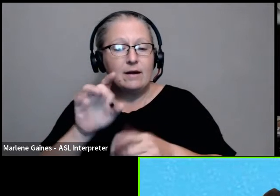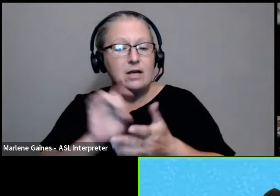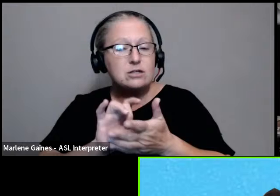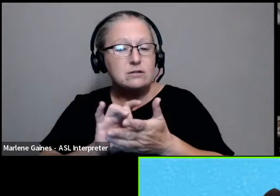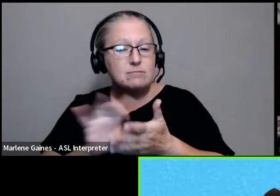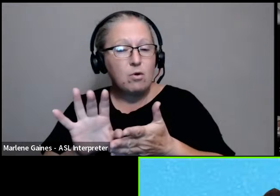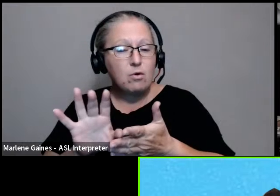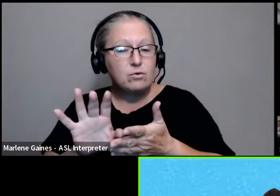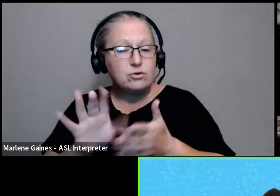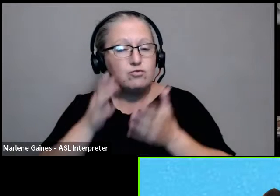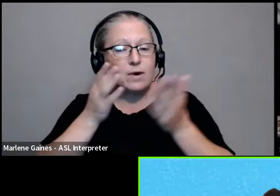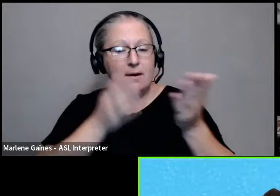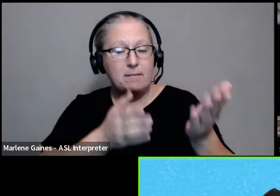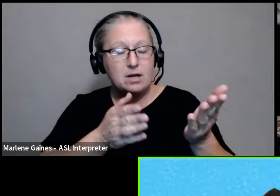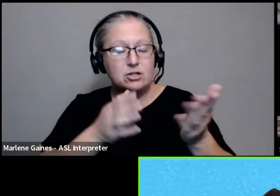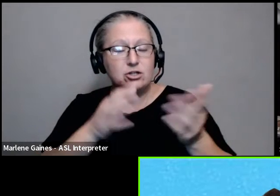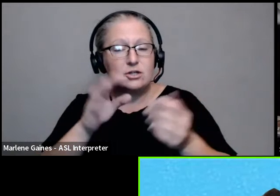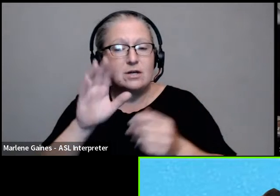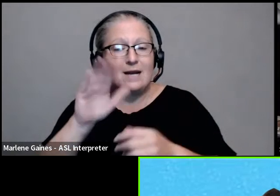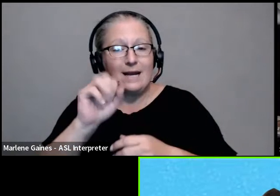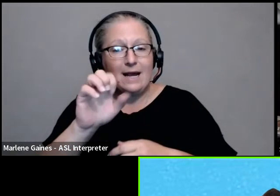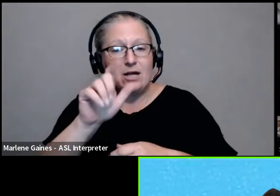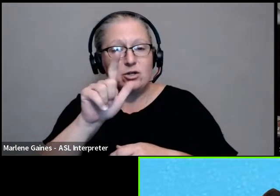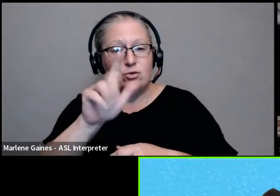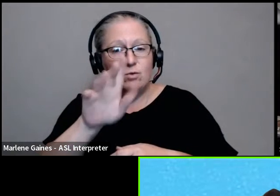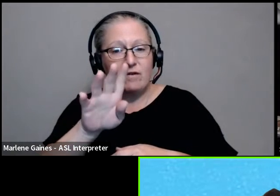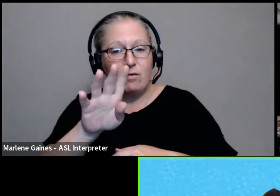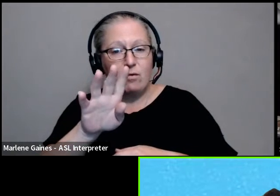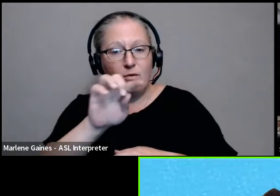expulsion recommendation for case